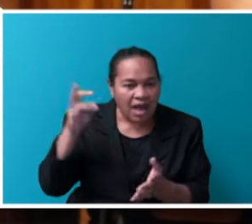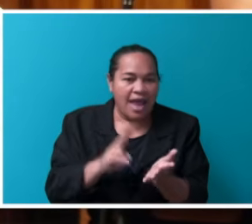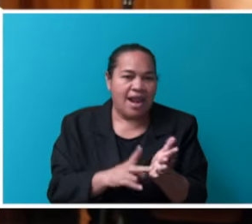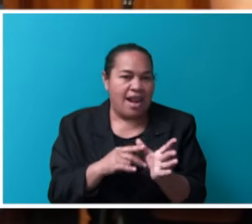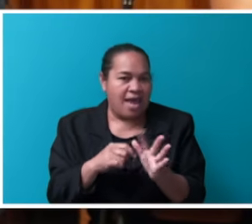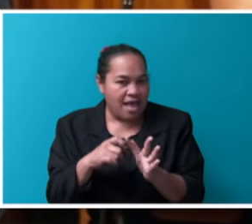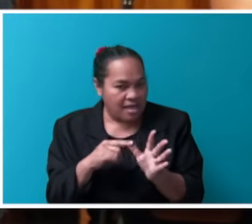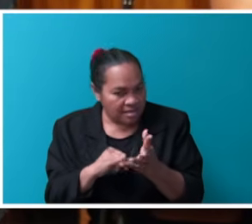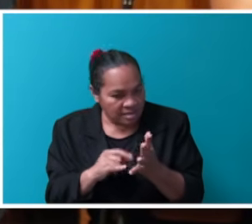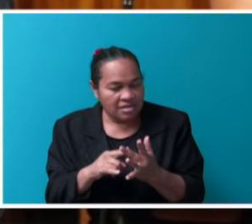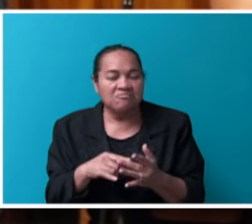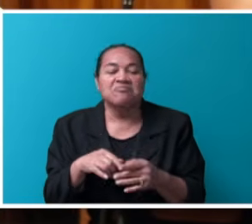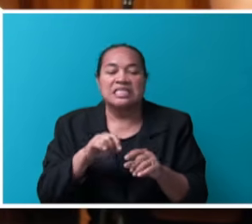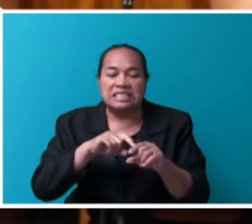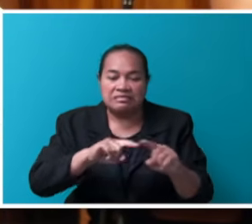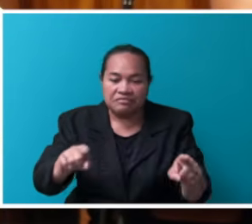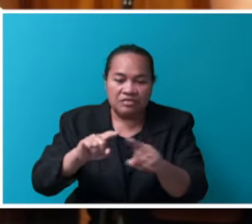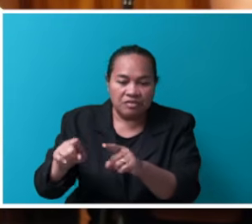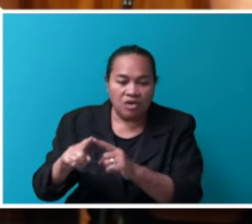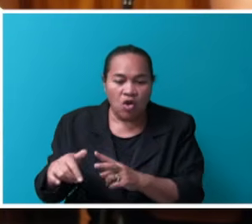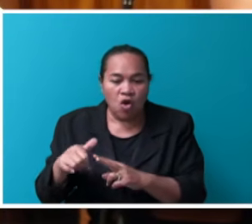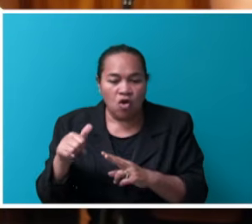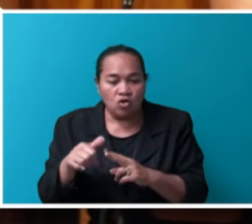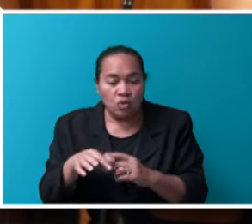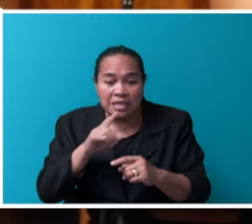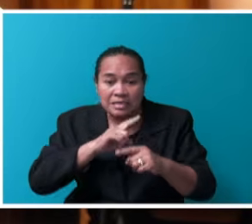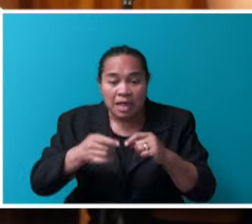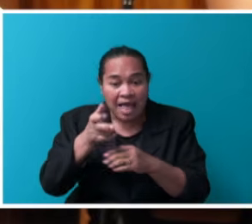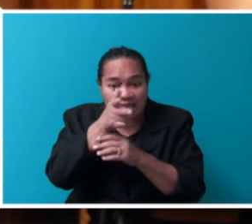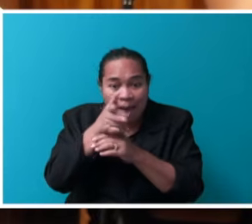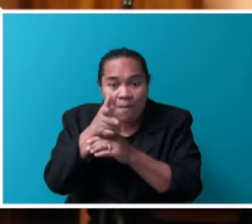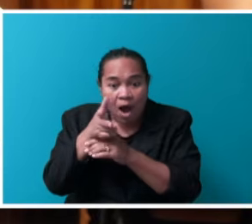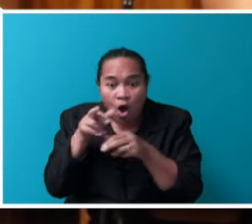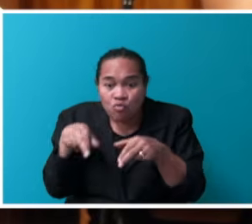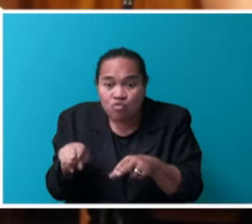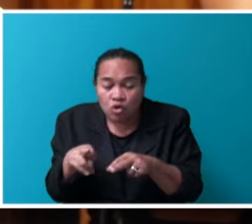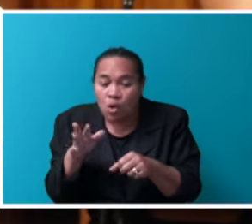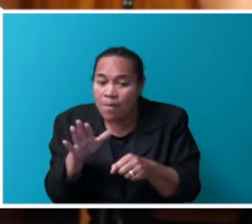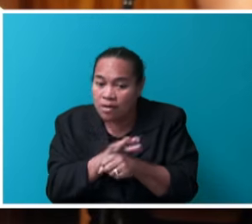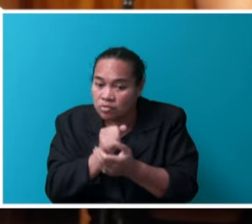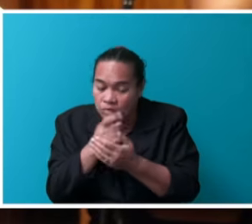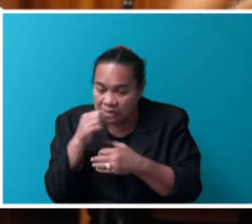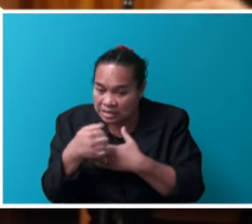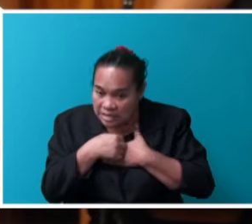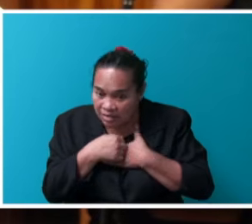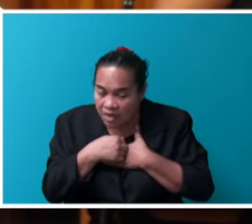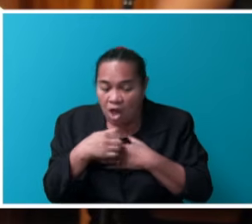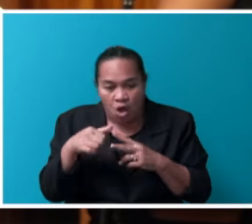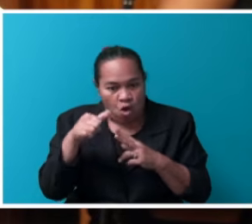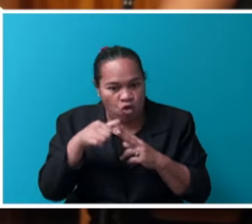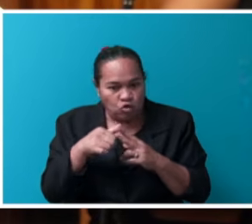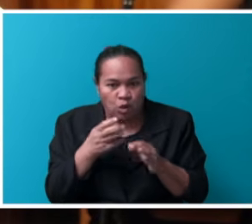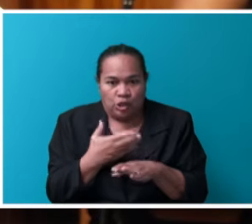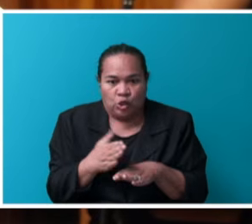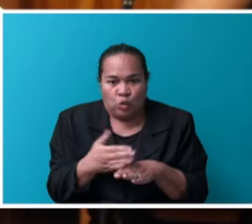reduce waiting times, and the deployment of speed and surveillance cameras to support safer roads and modernize vehicle inspection systems.